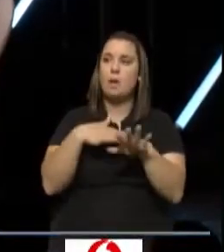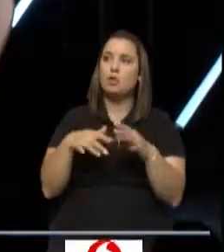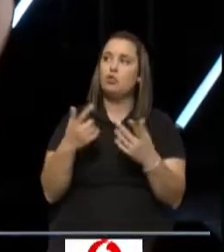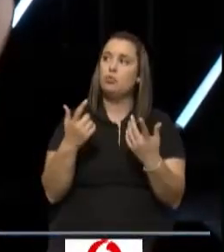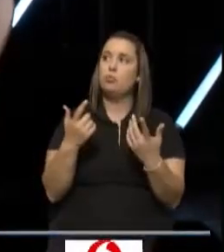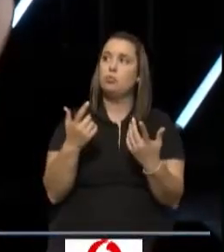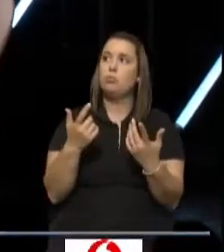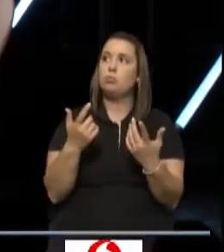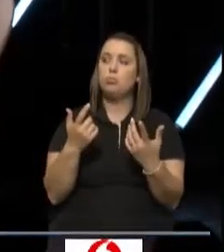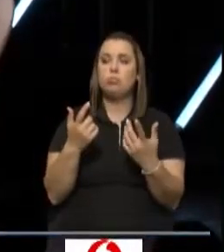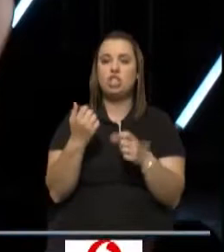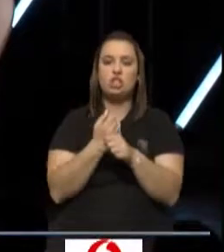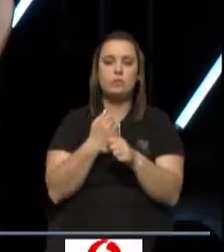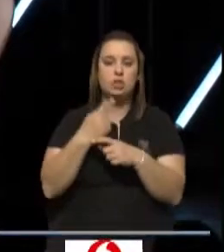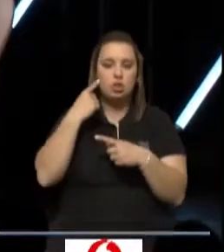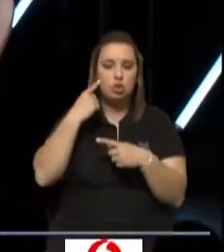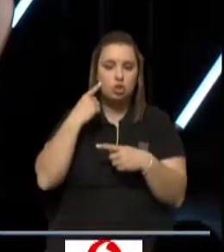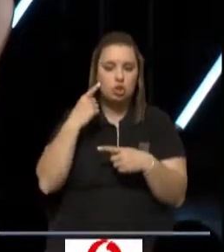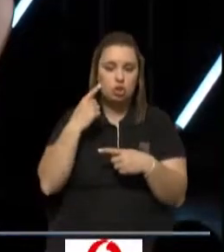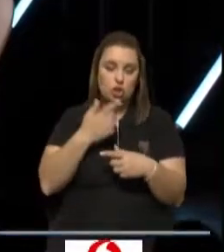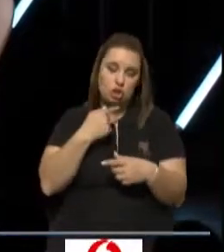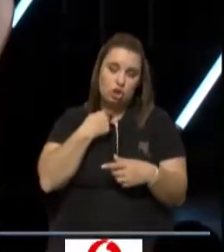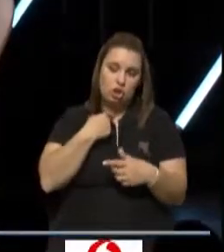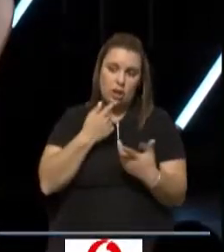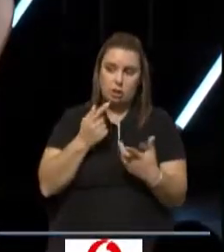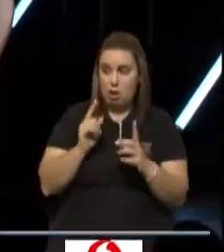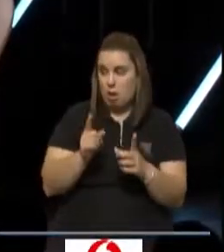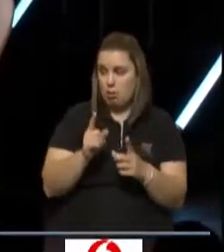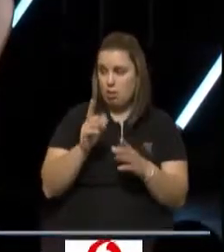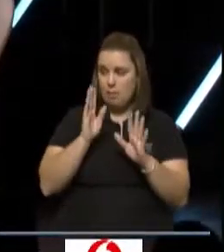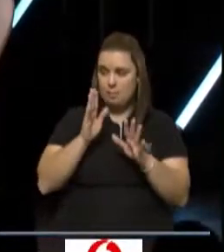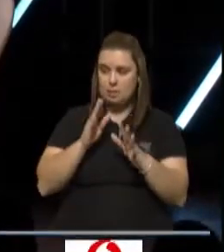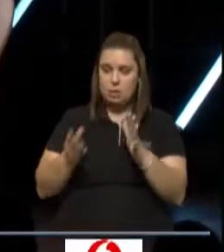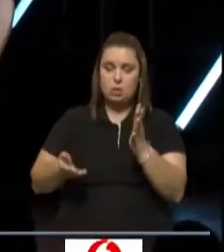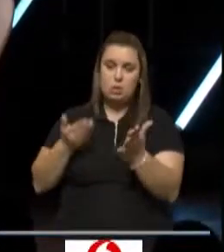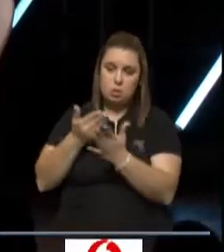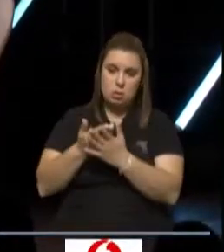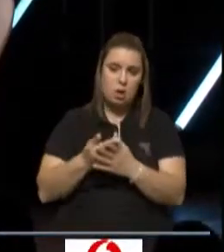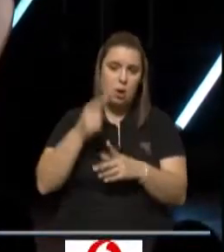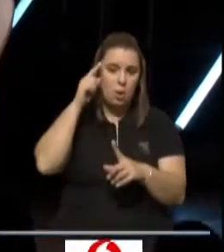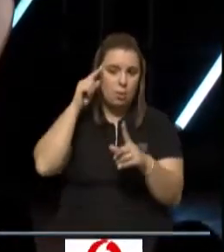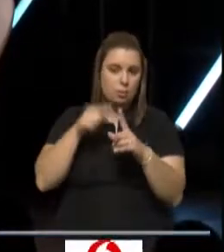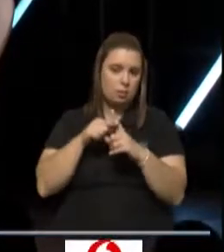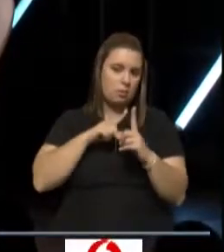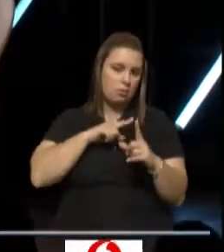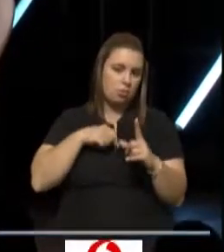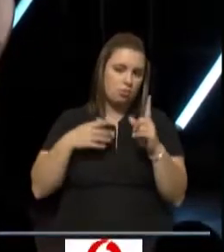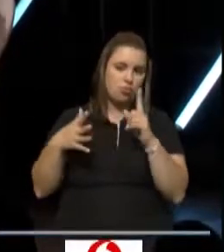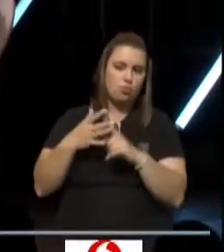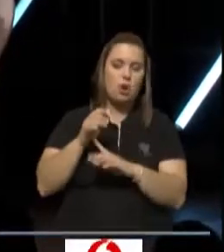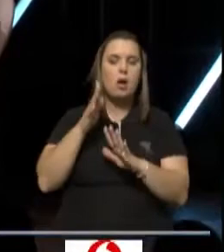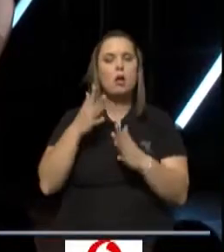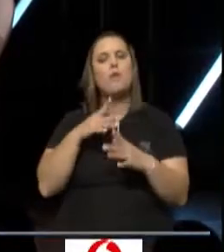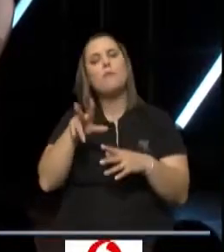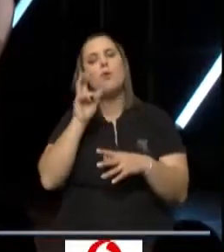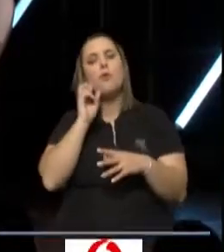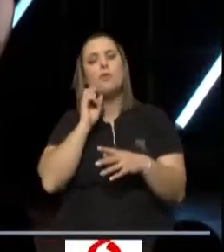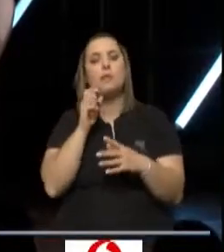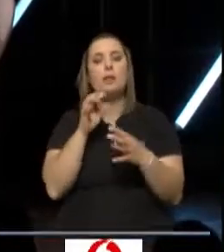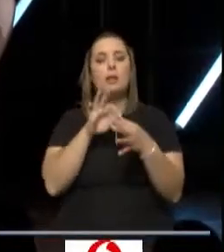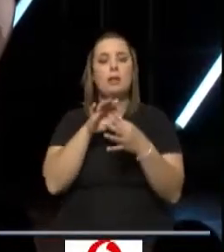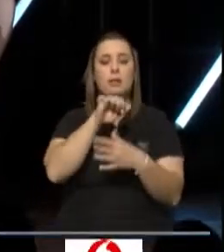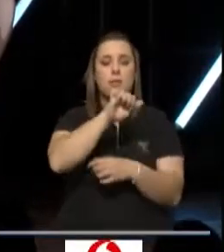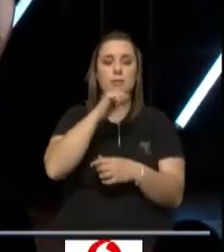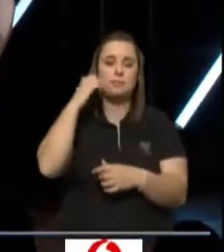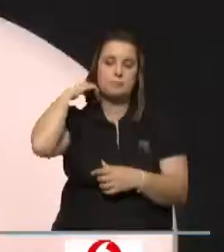services and use the digital services there. We have to put the investment and we'll take advantage of the services.